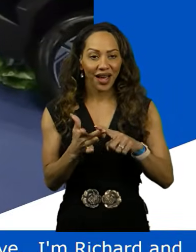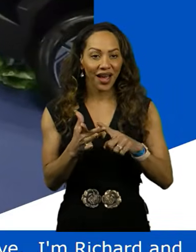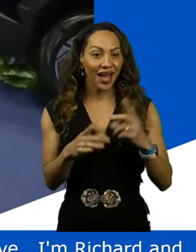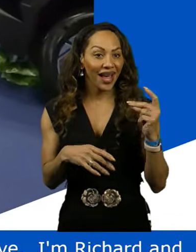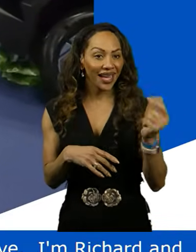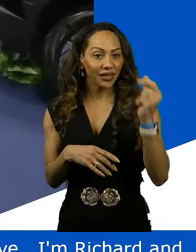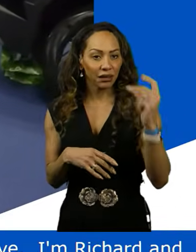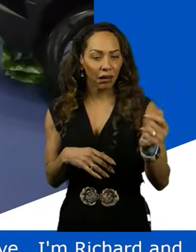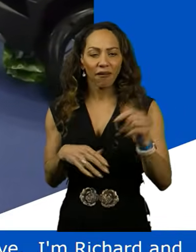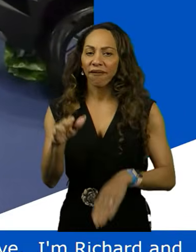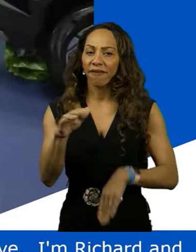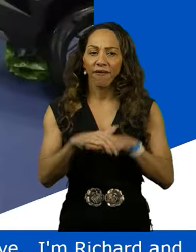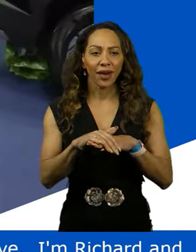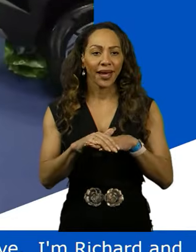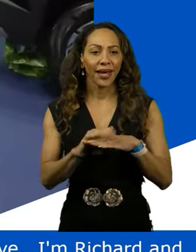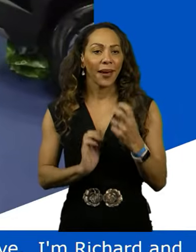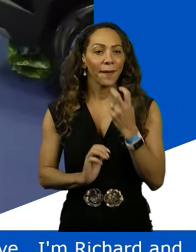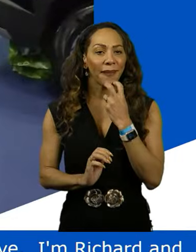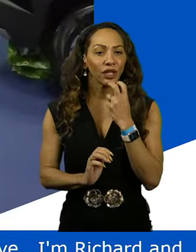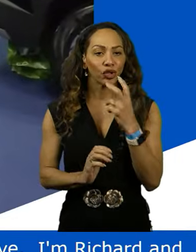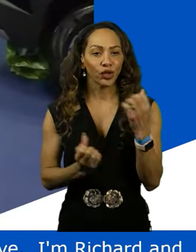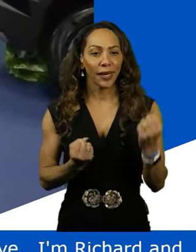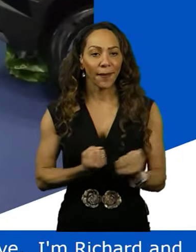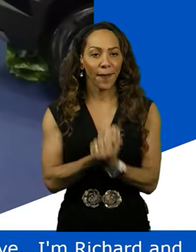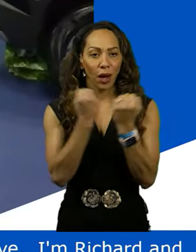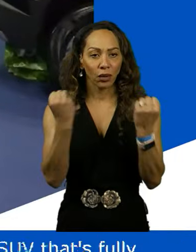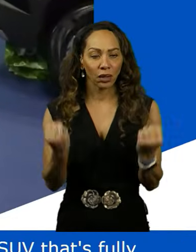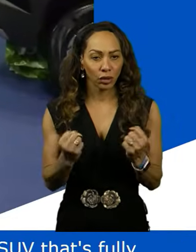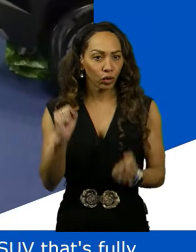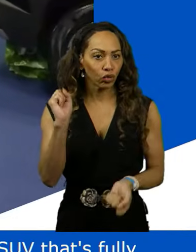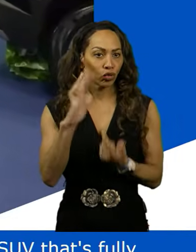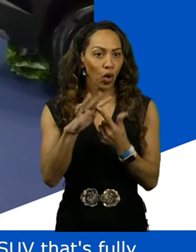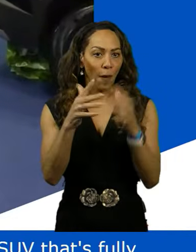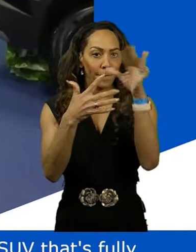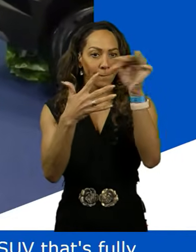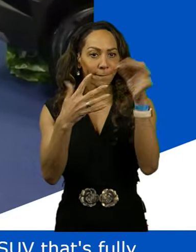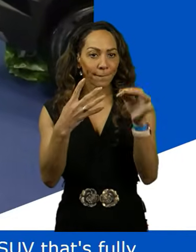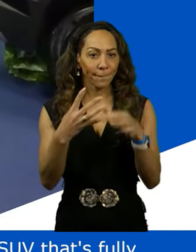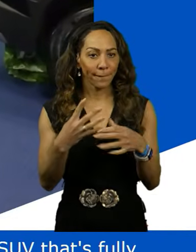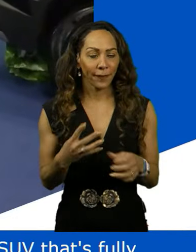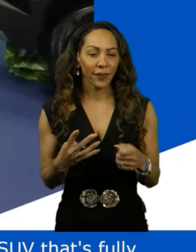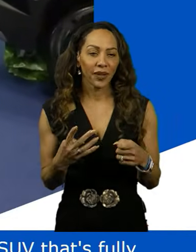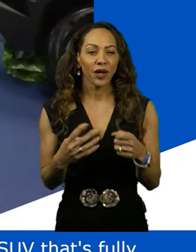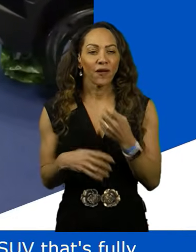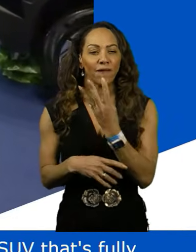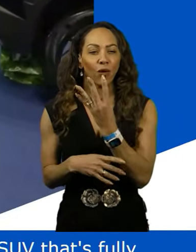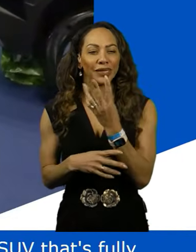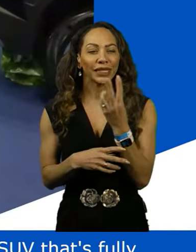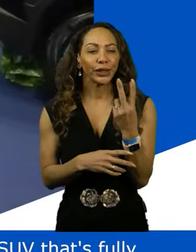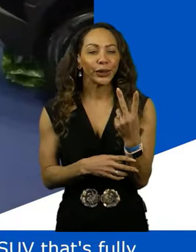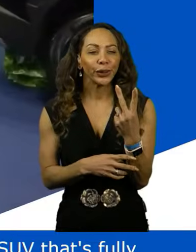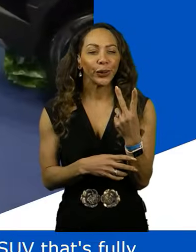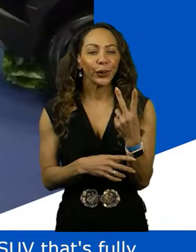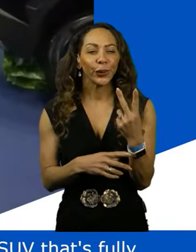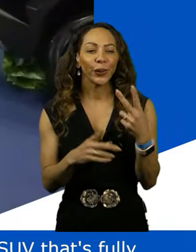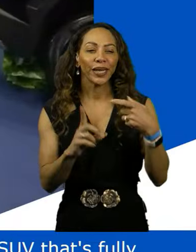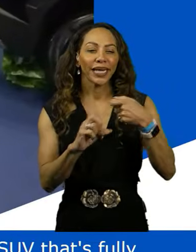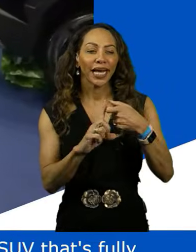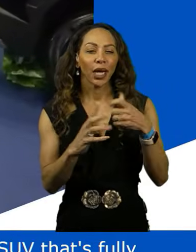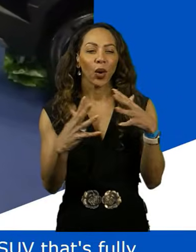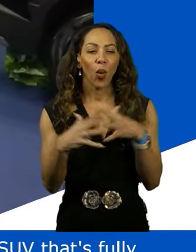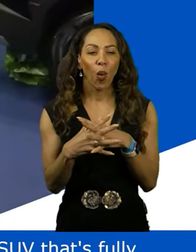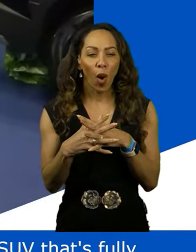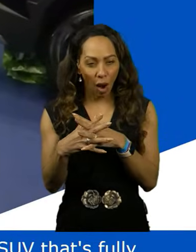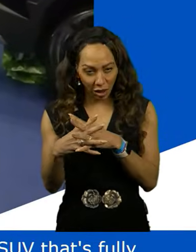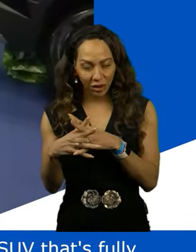electric, and it's the top specs that you need to know are that it has a 42 kilowatt hour battery, or by far the most popular choice is the 49